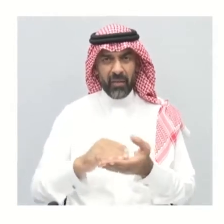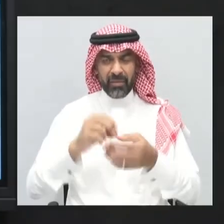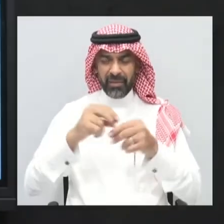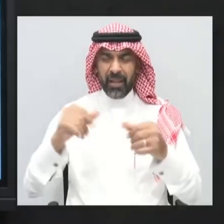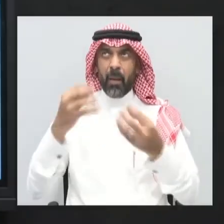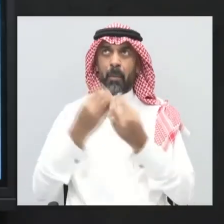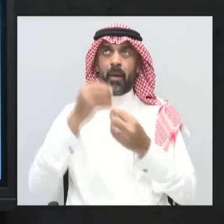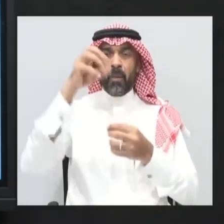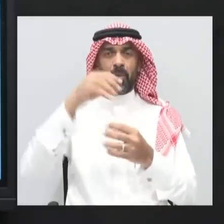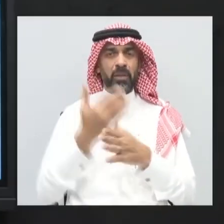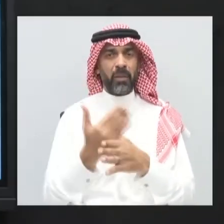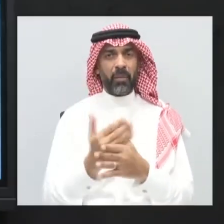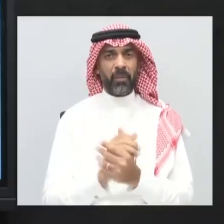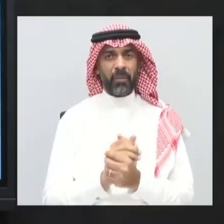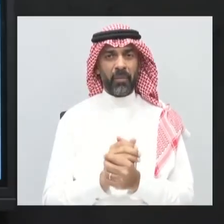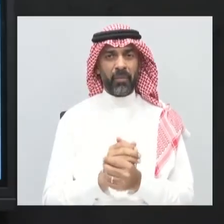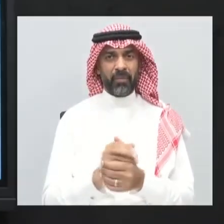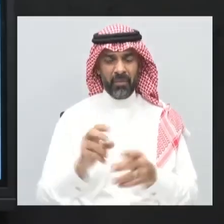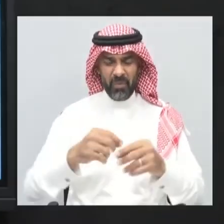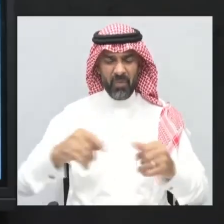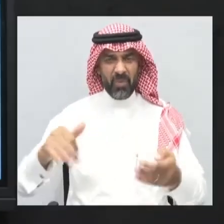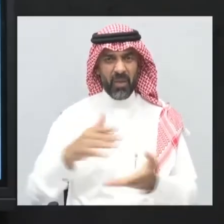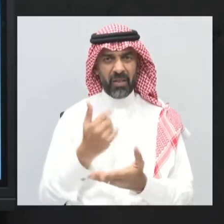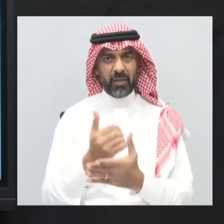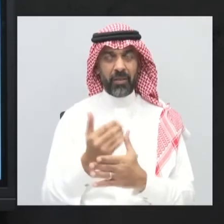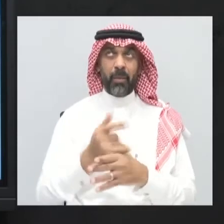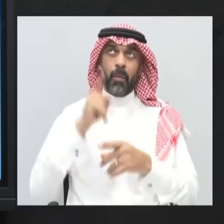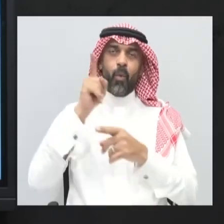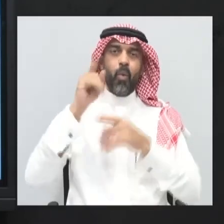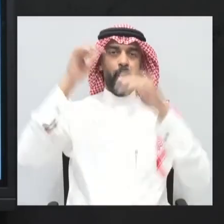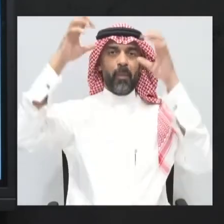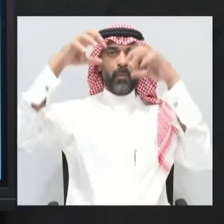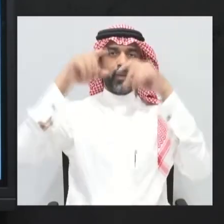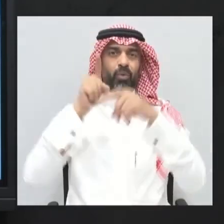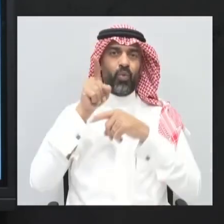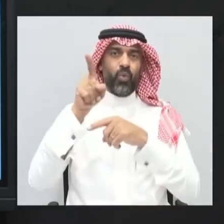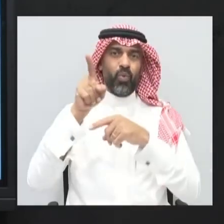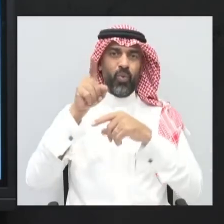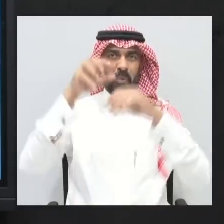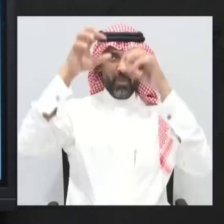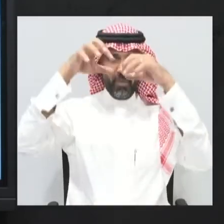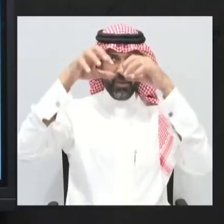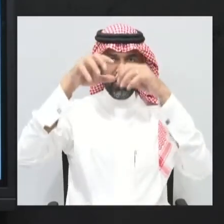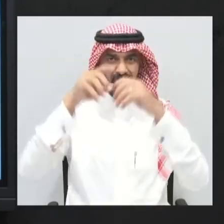it. So we can say the rain made the soil